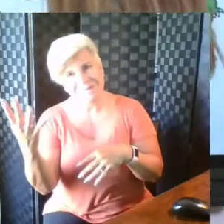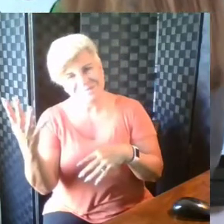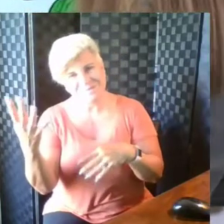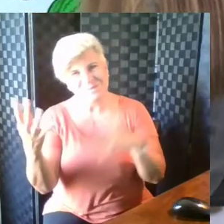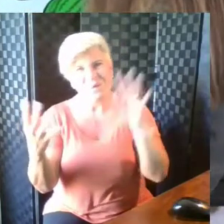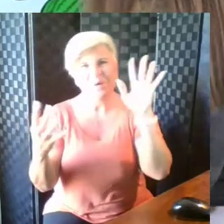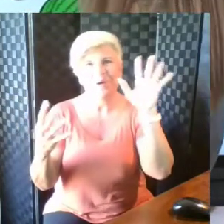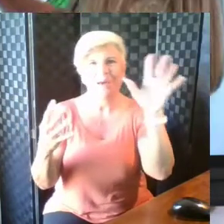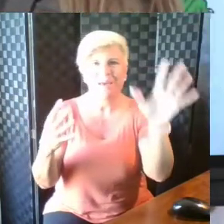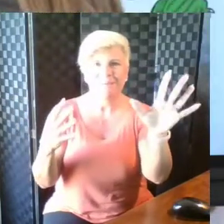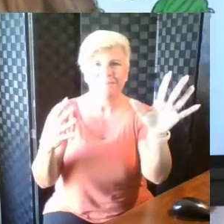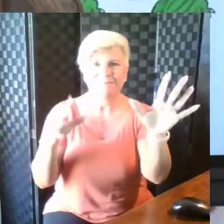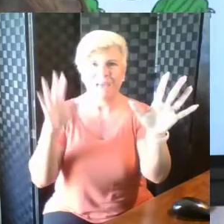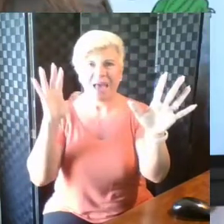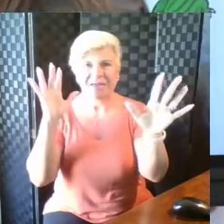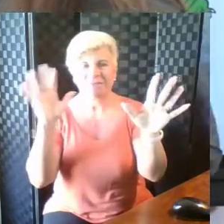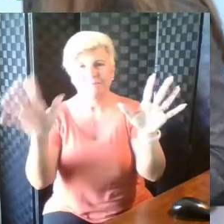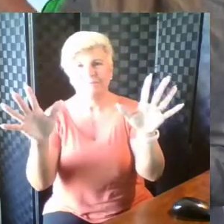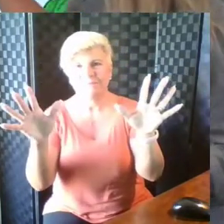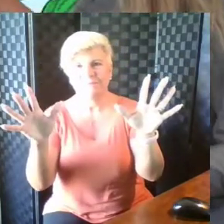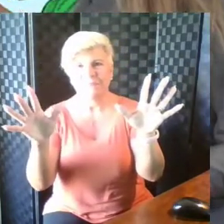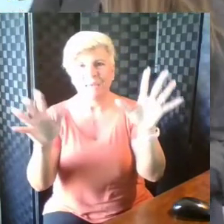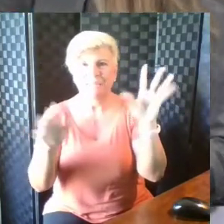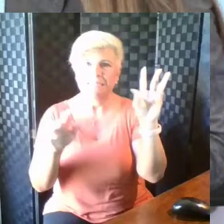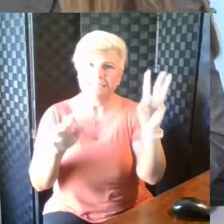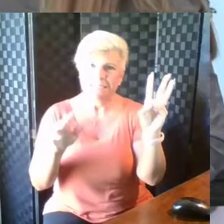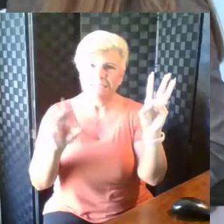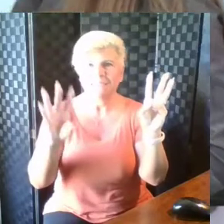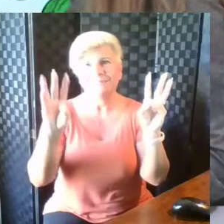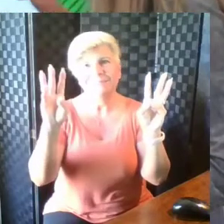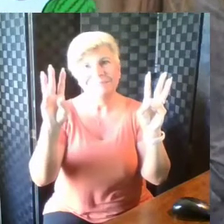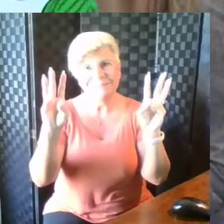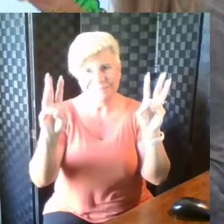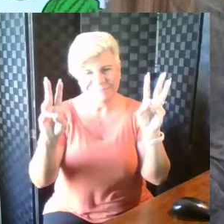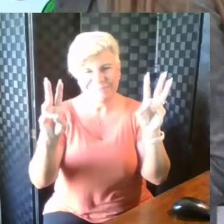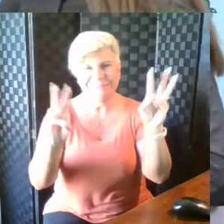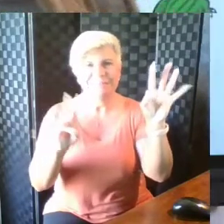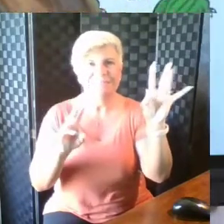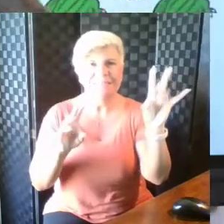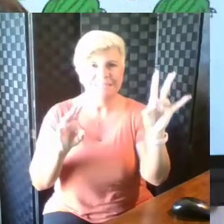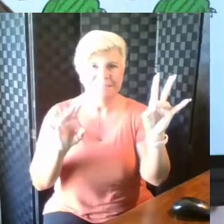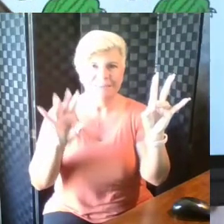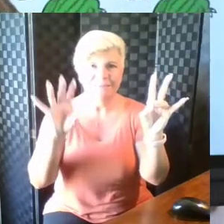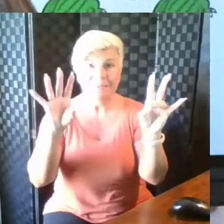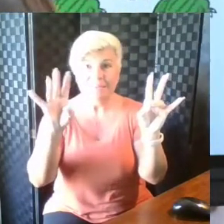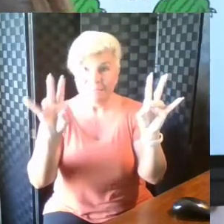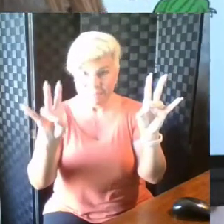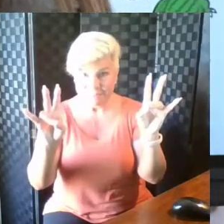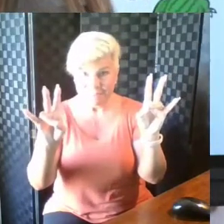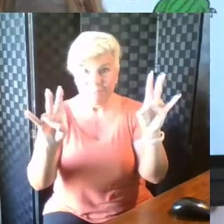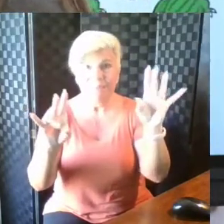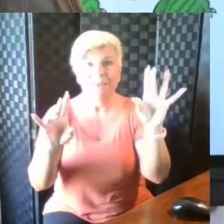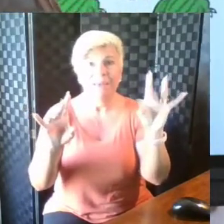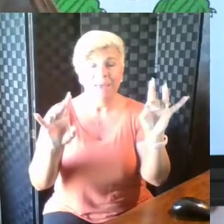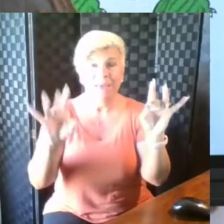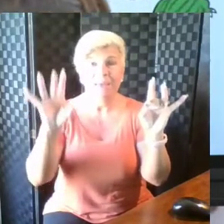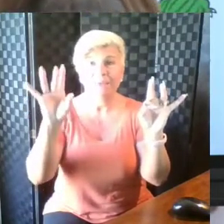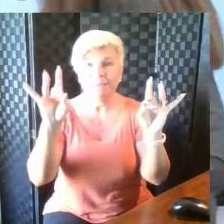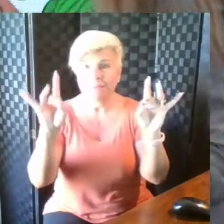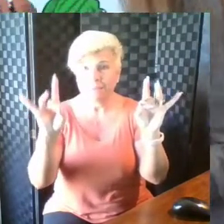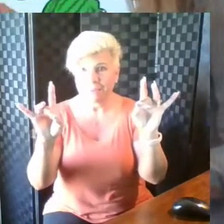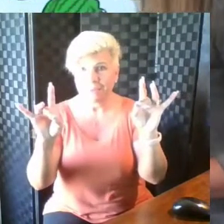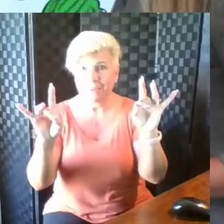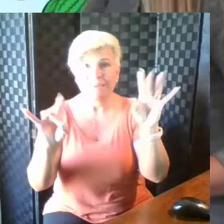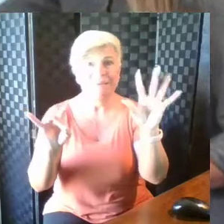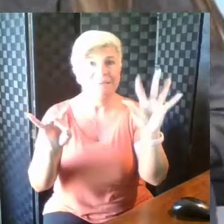4, 4, 5, 5, 6, 6, 7, 7,